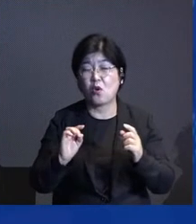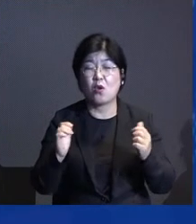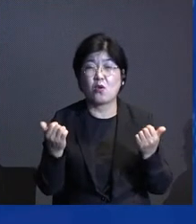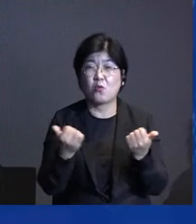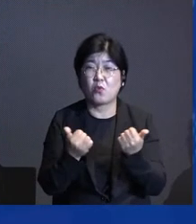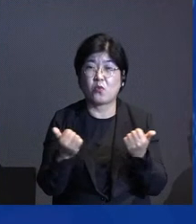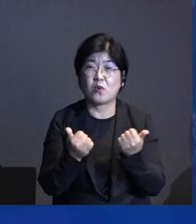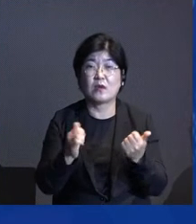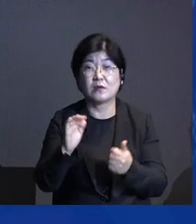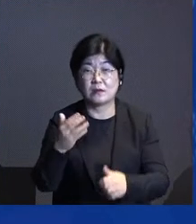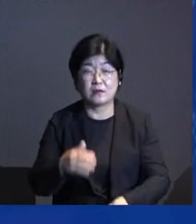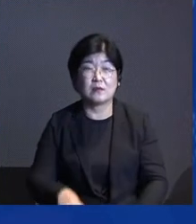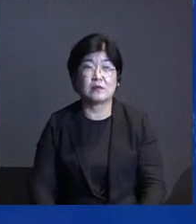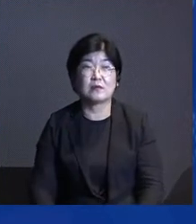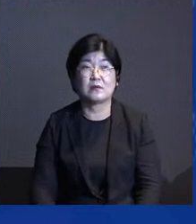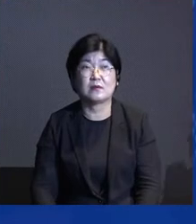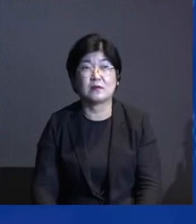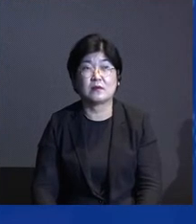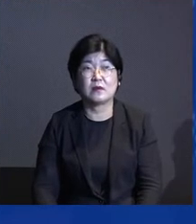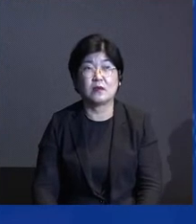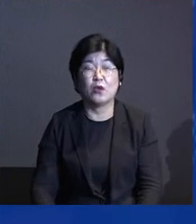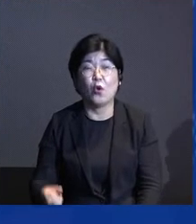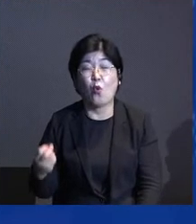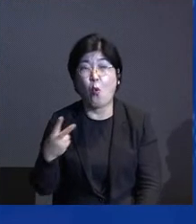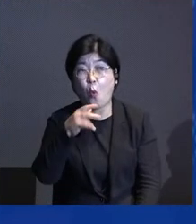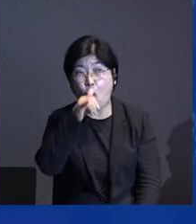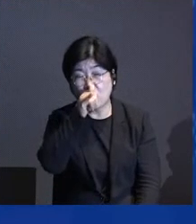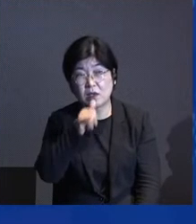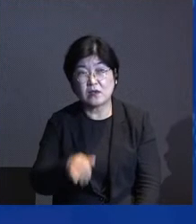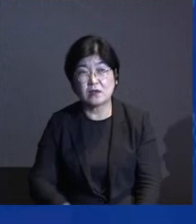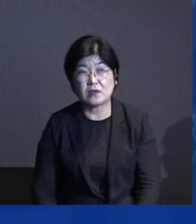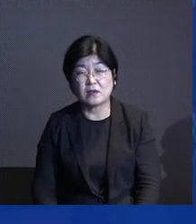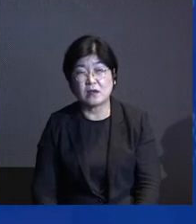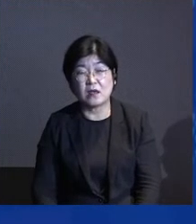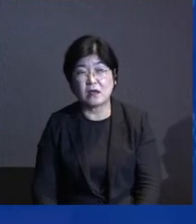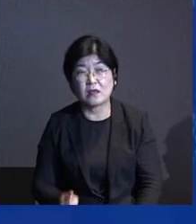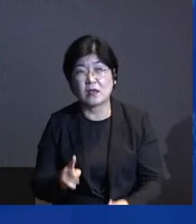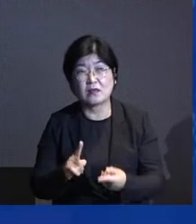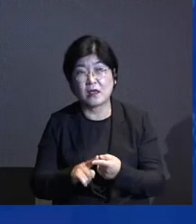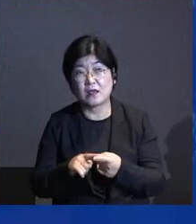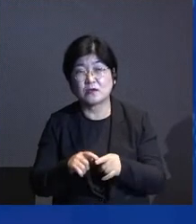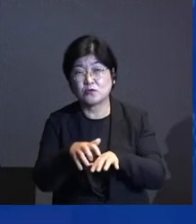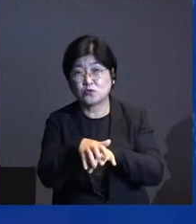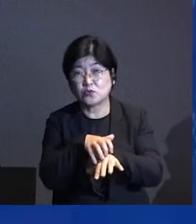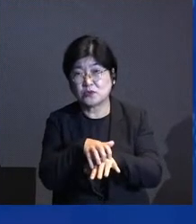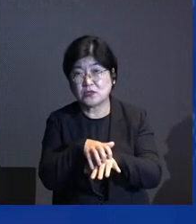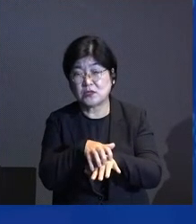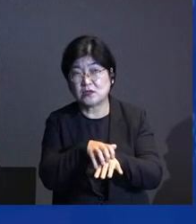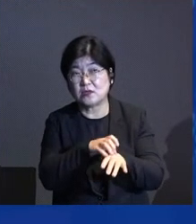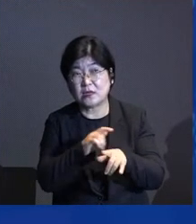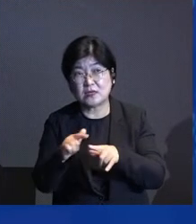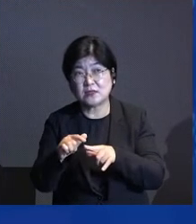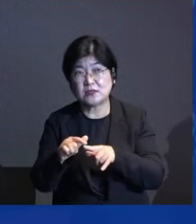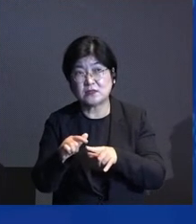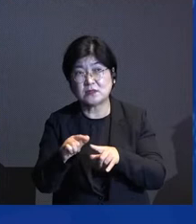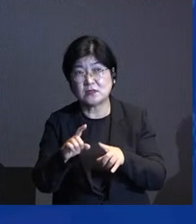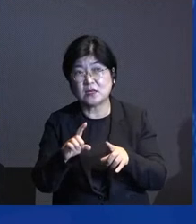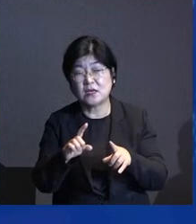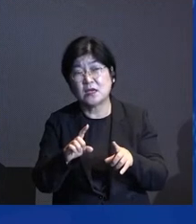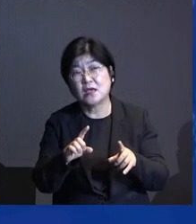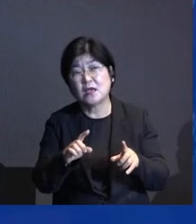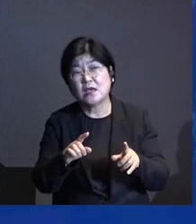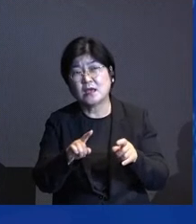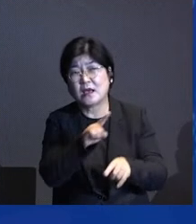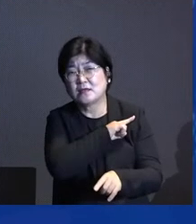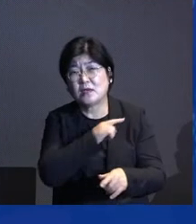to send the resources to those most in need in their community. It is another way to show that the